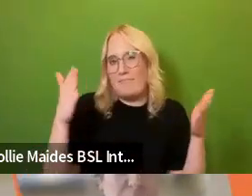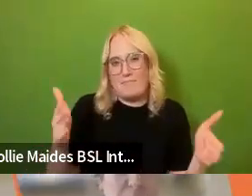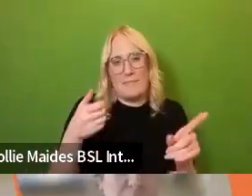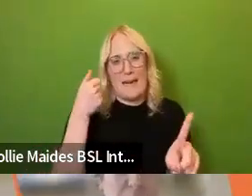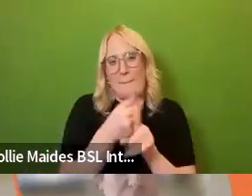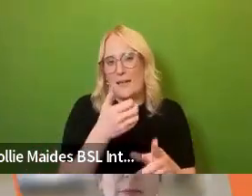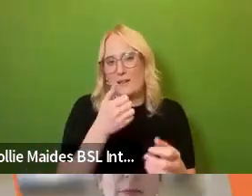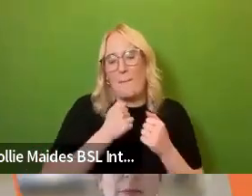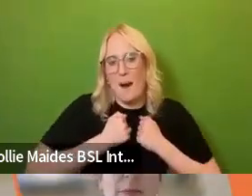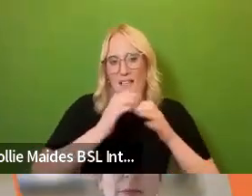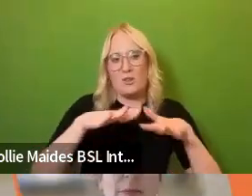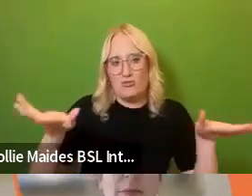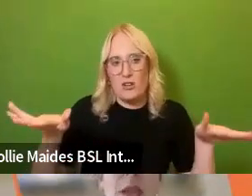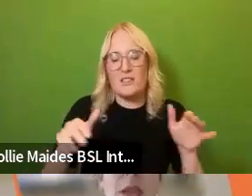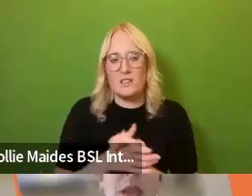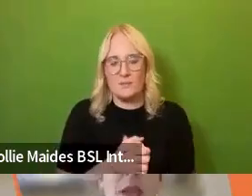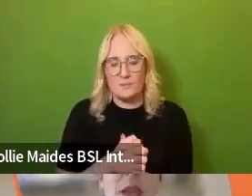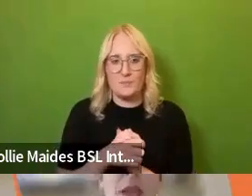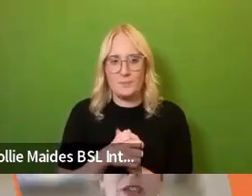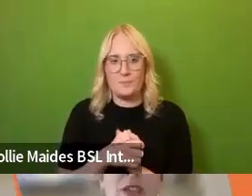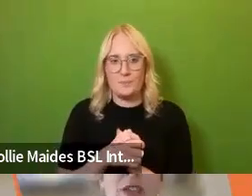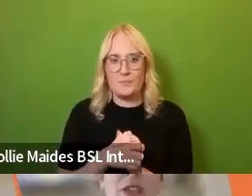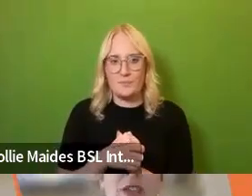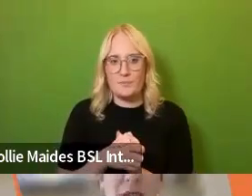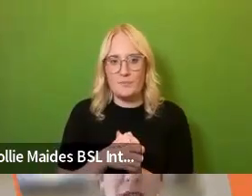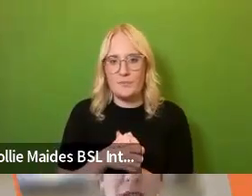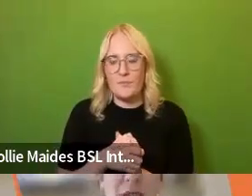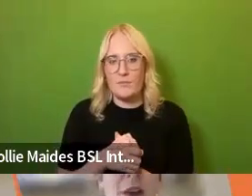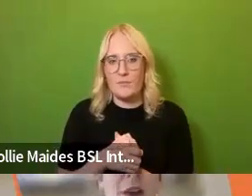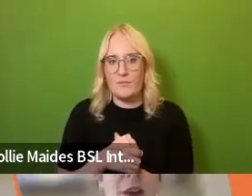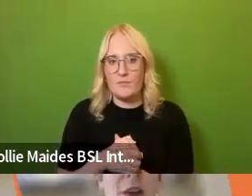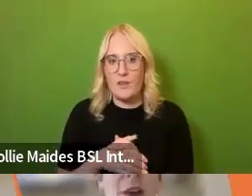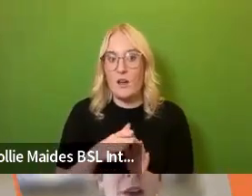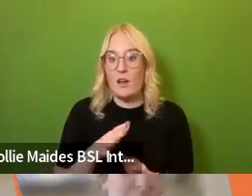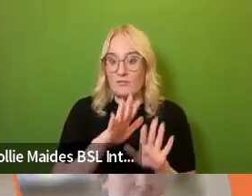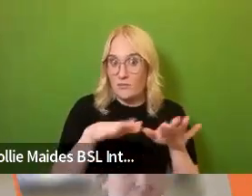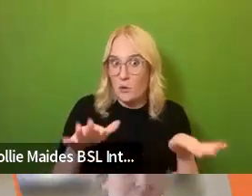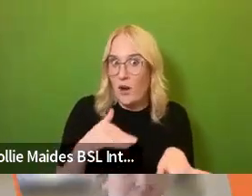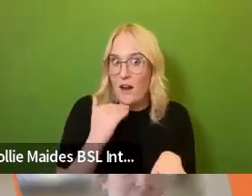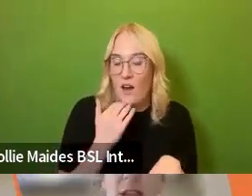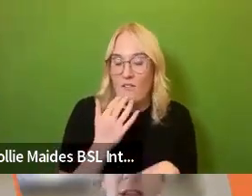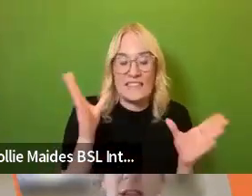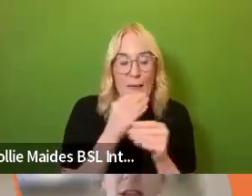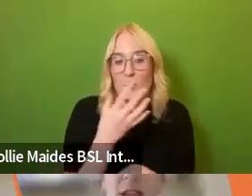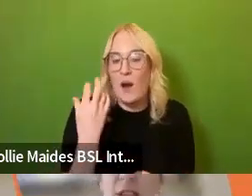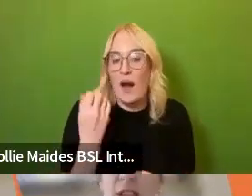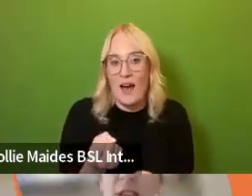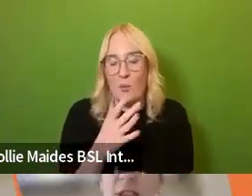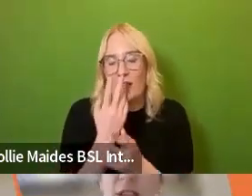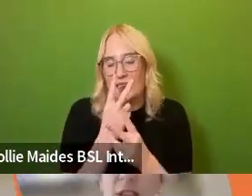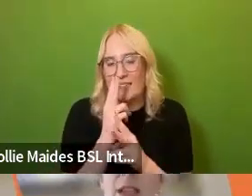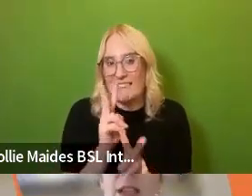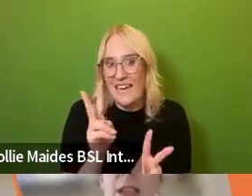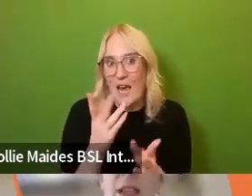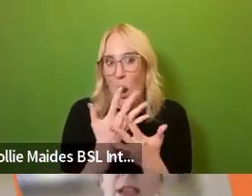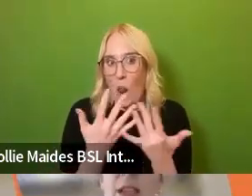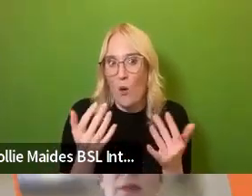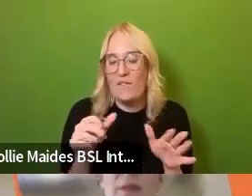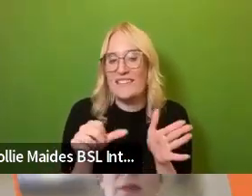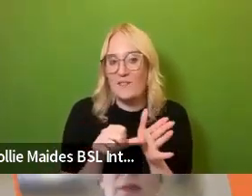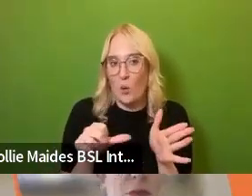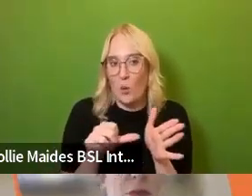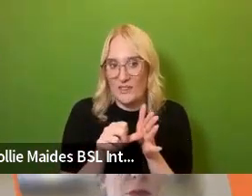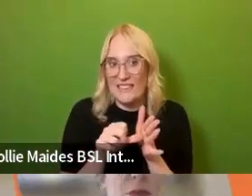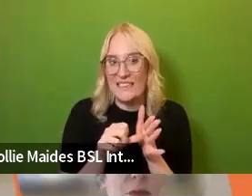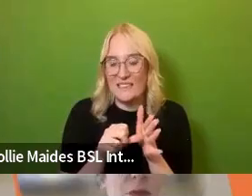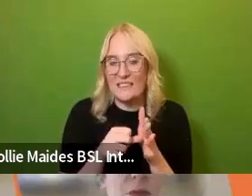children. When children don't get enough sleep, we often see the difficulties, like I've mentioned. And